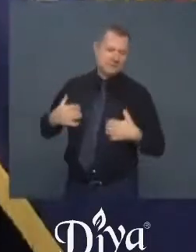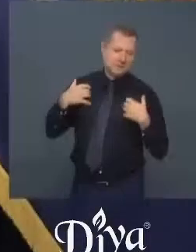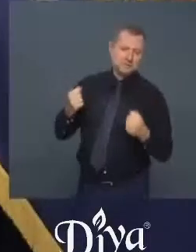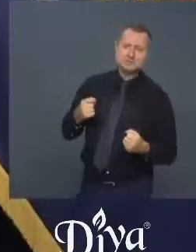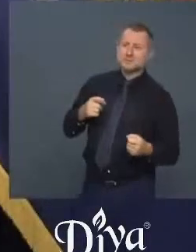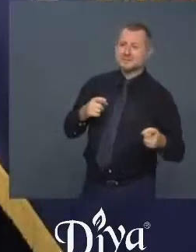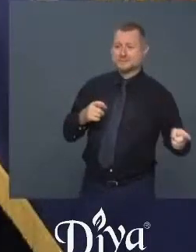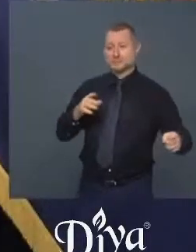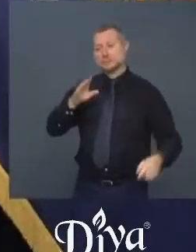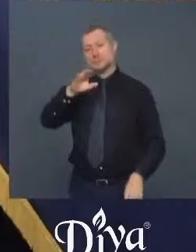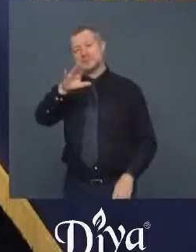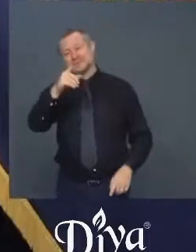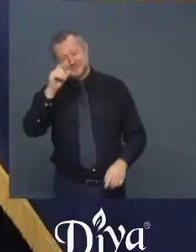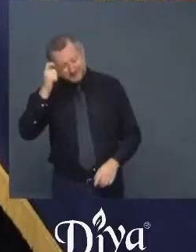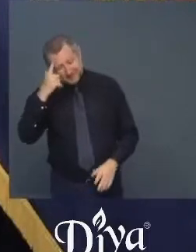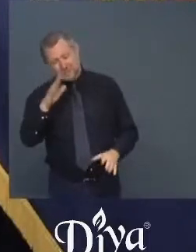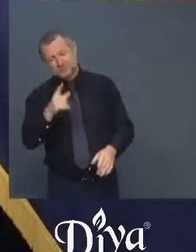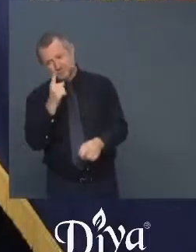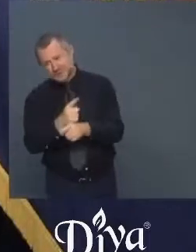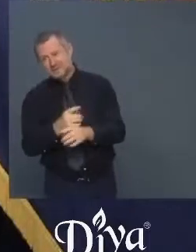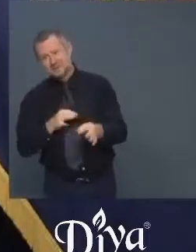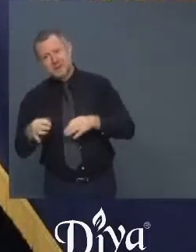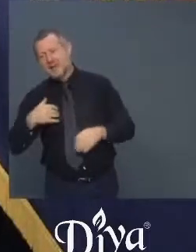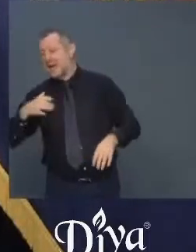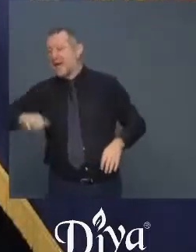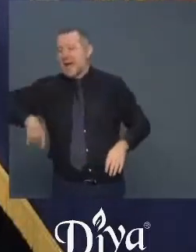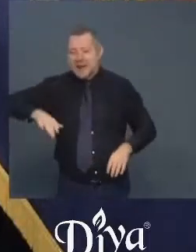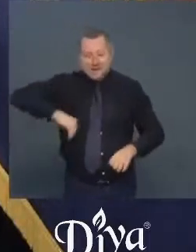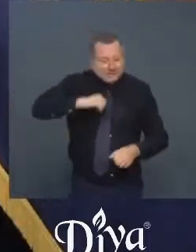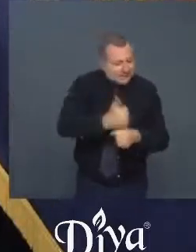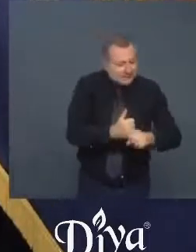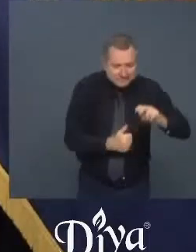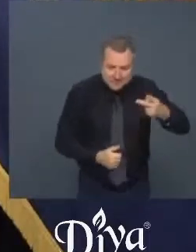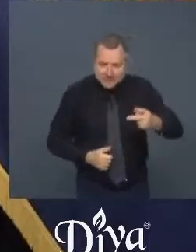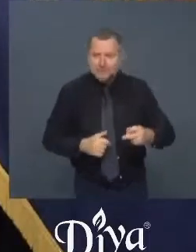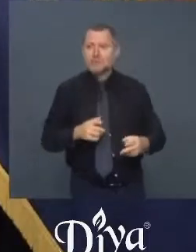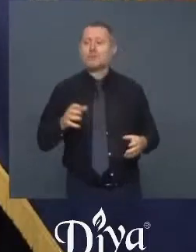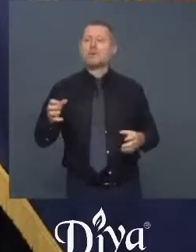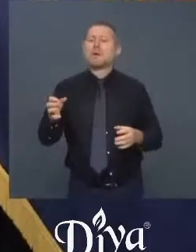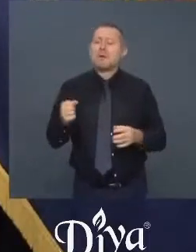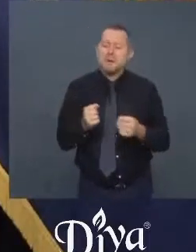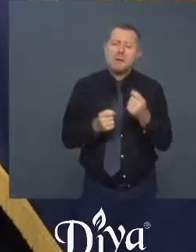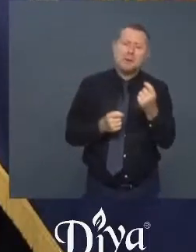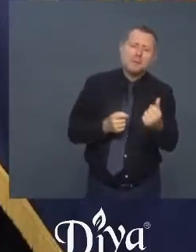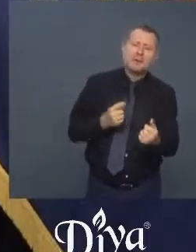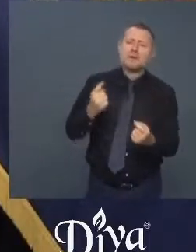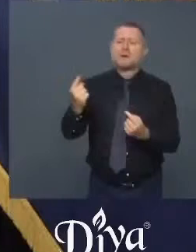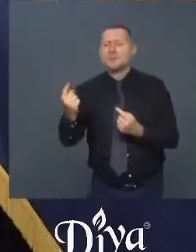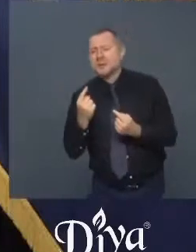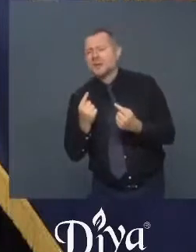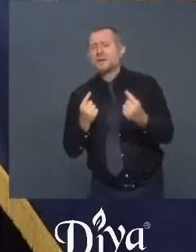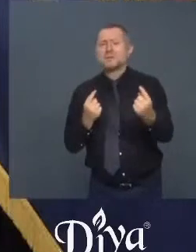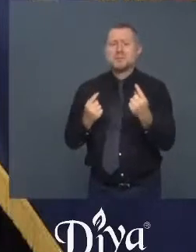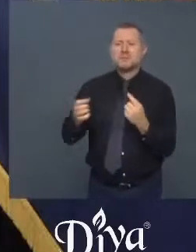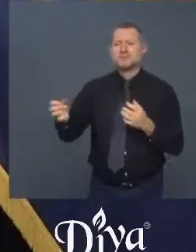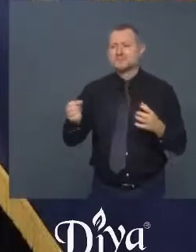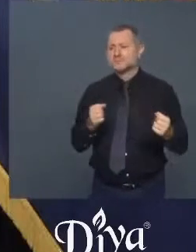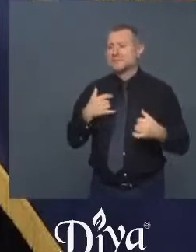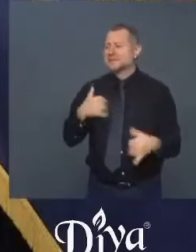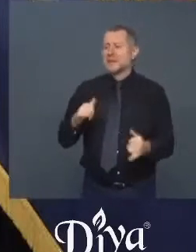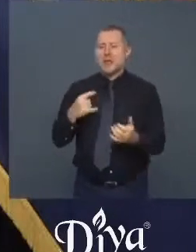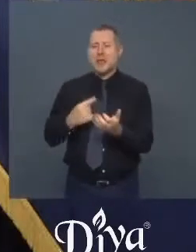why I said it's information, because we're still talking through what issues could come up.